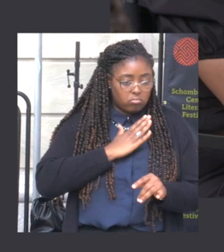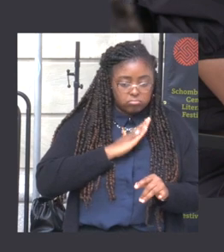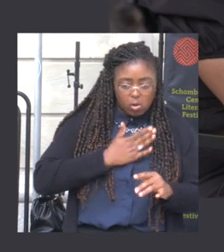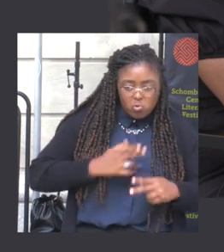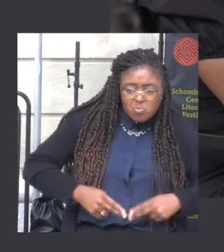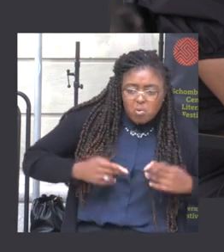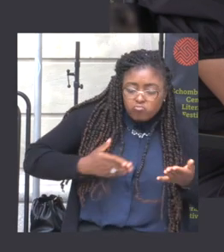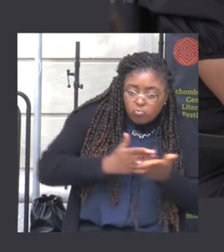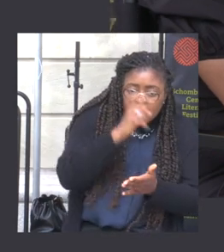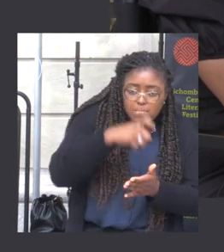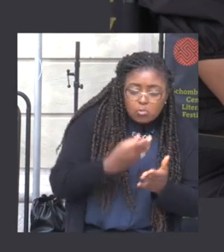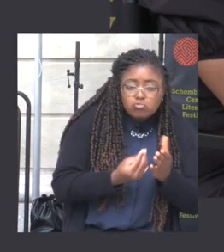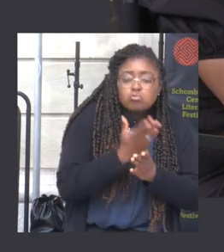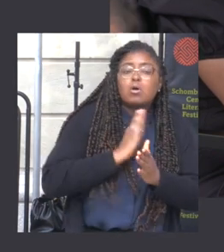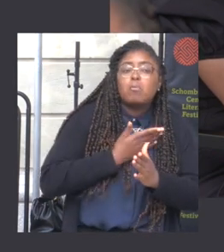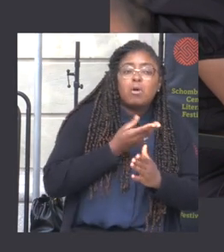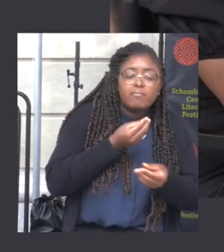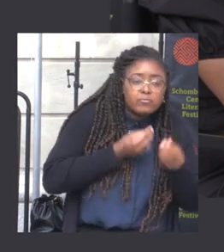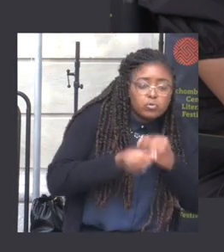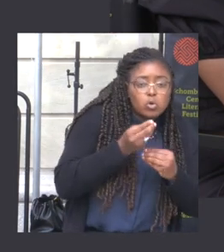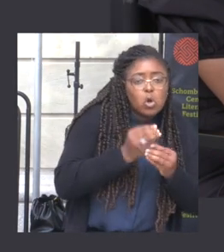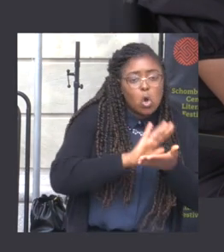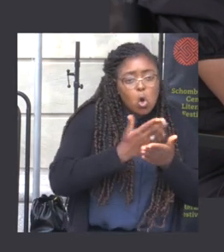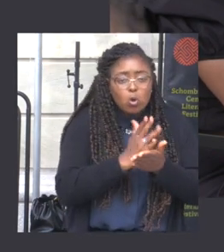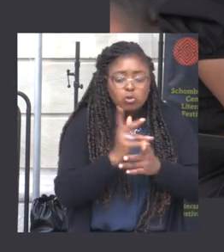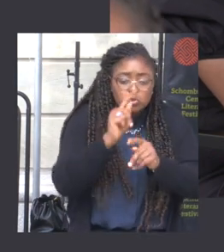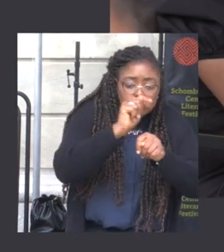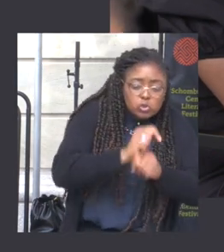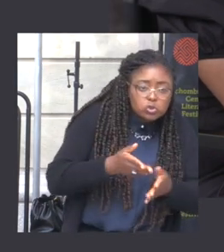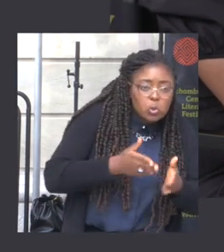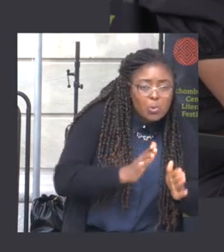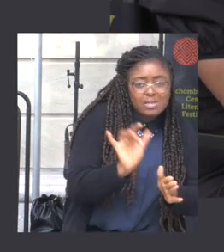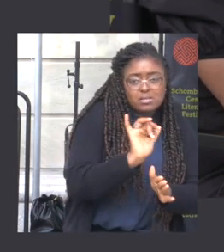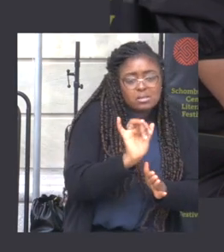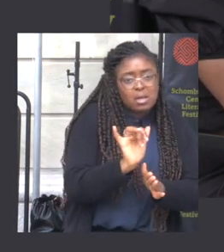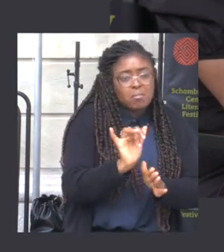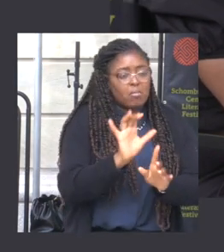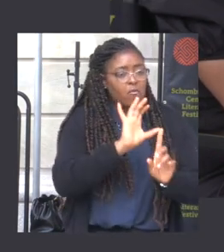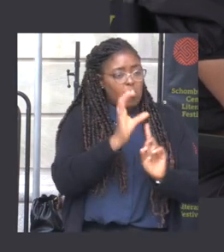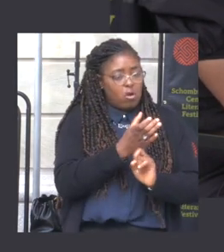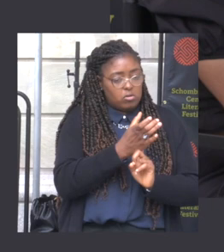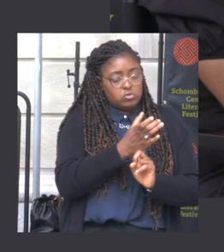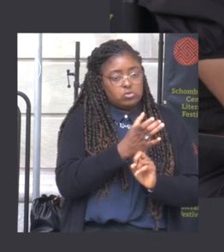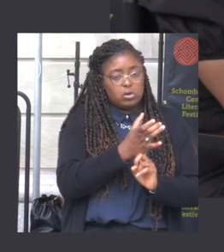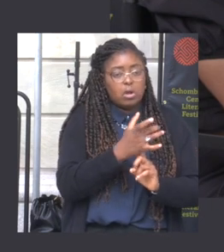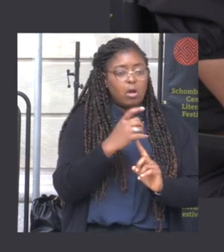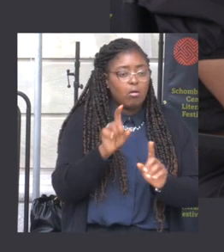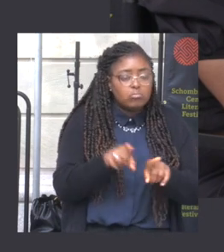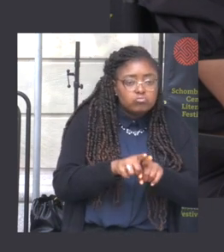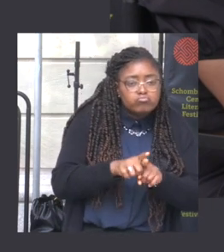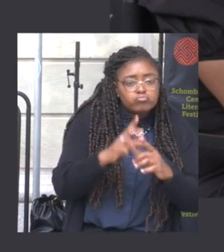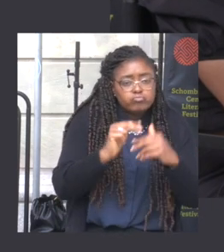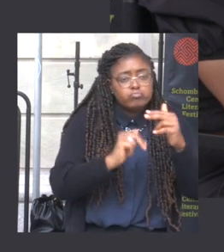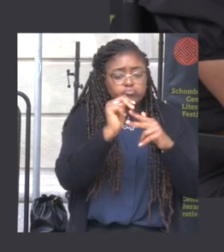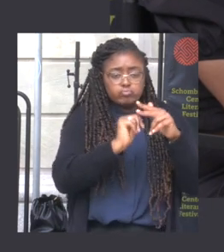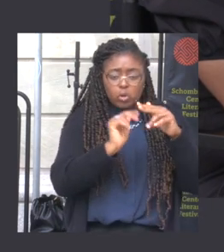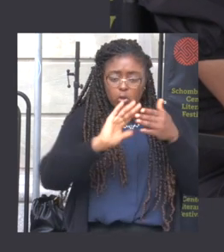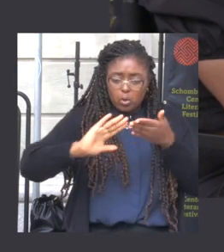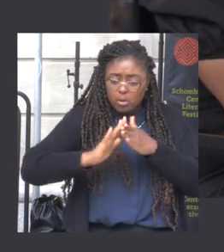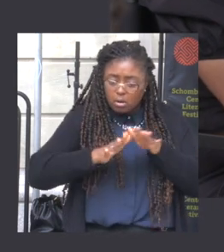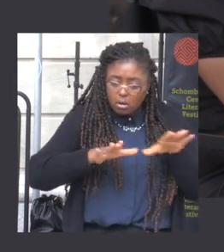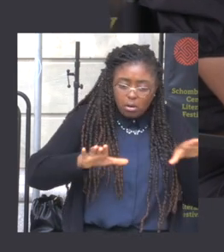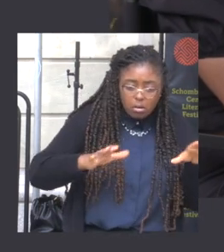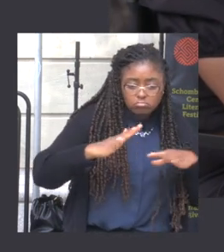cook food in the traditional ways that our cultures have prepared them, and to build community around the table and not just be stuffing our